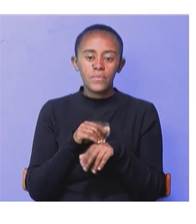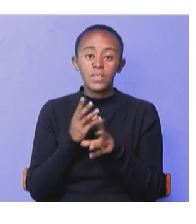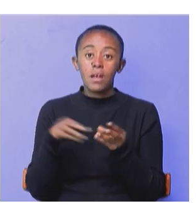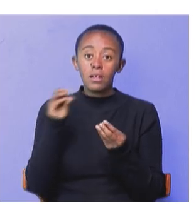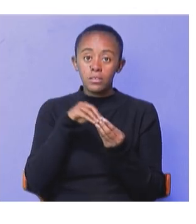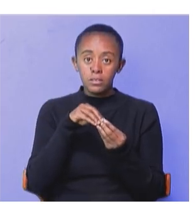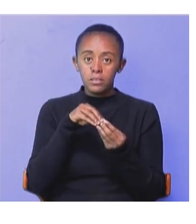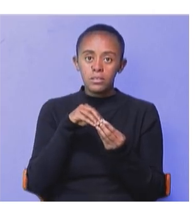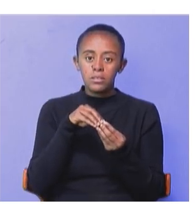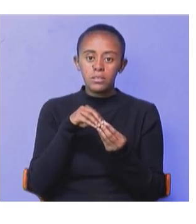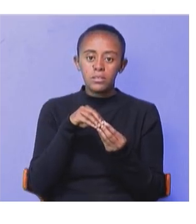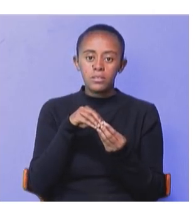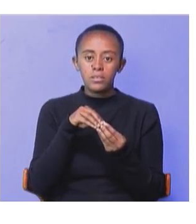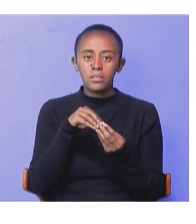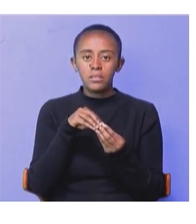adding